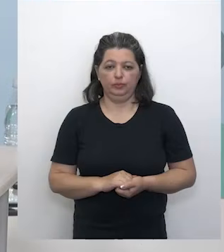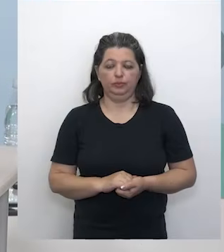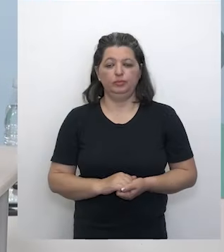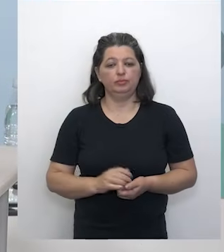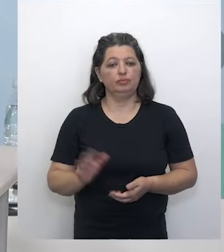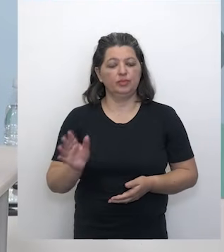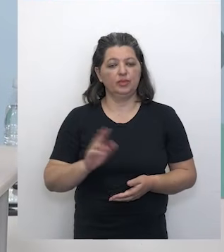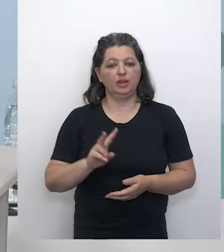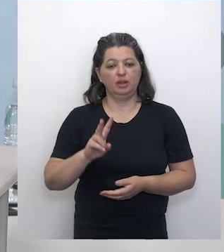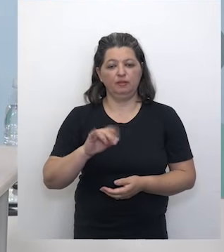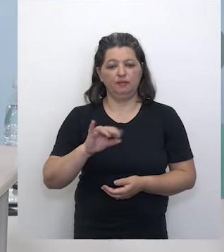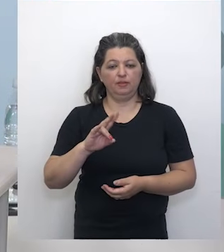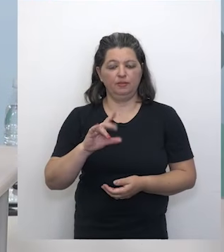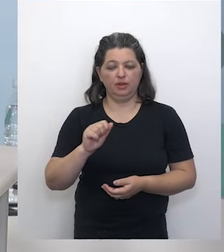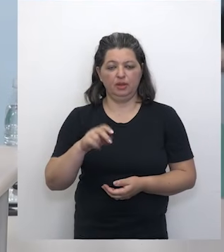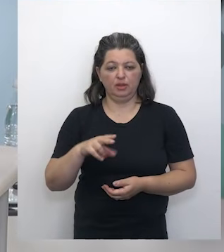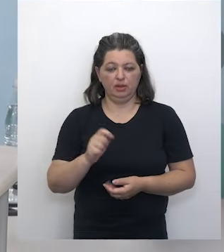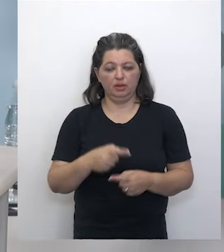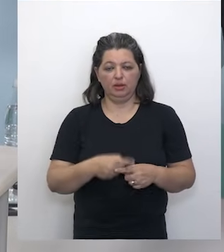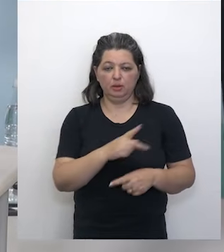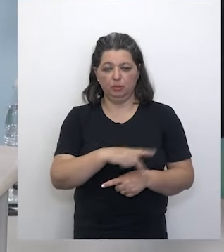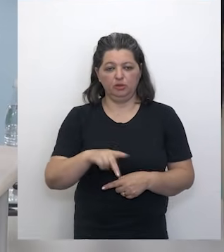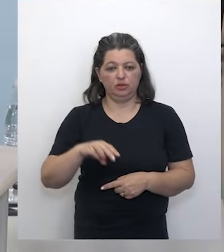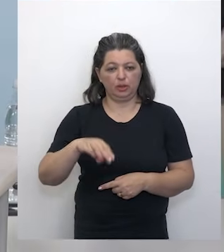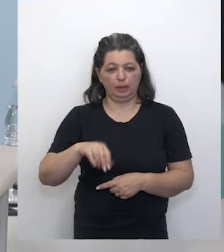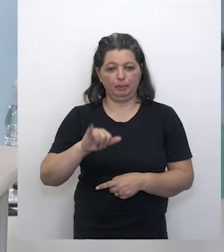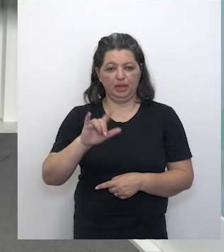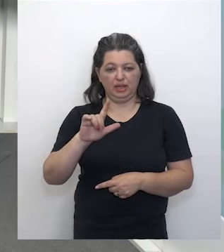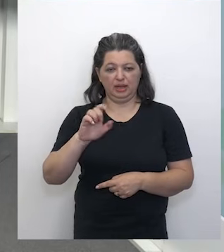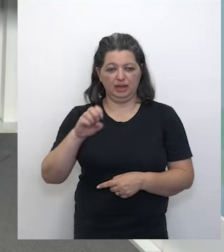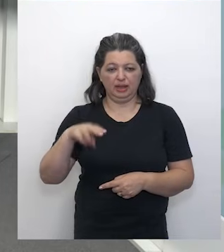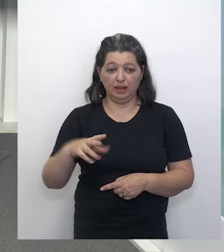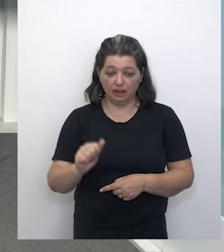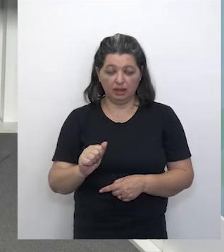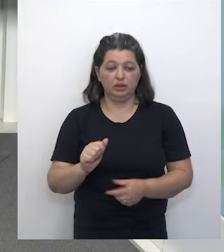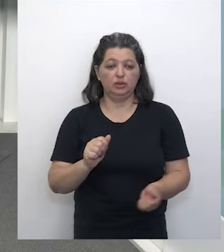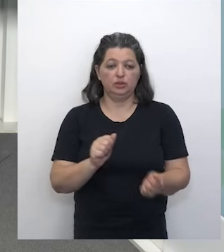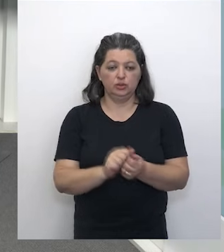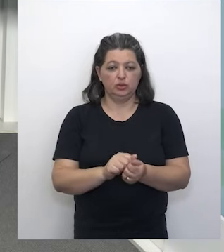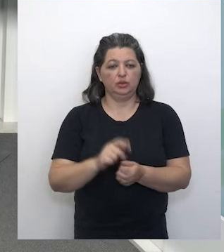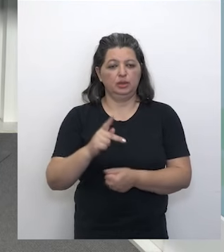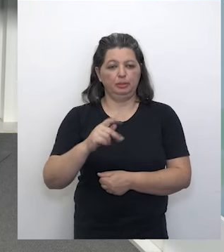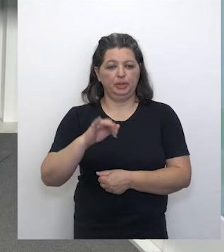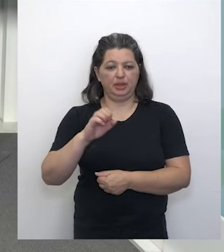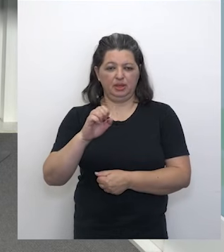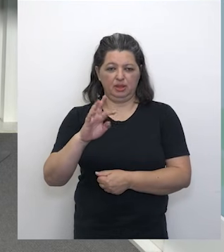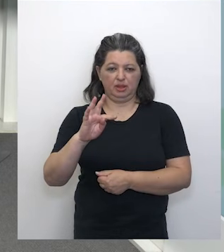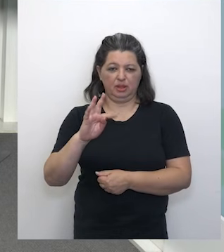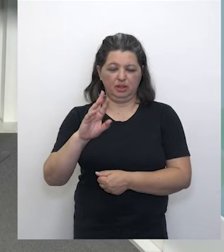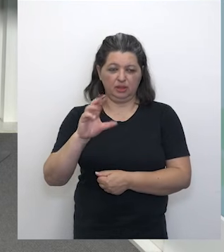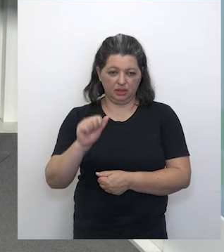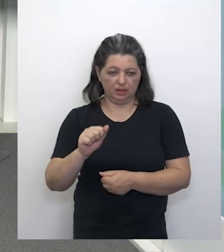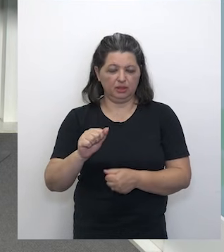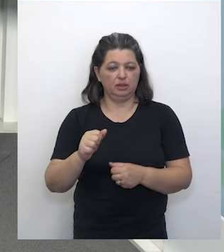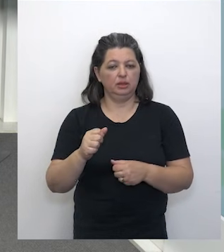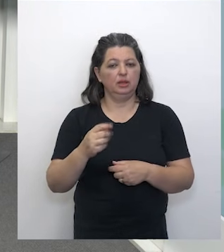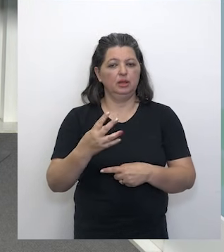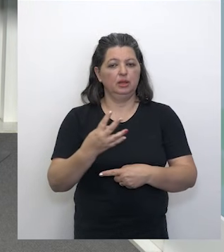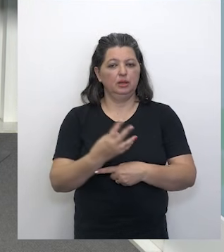Ó, Vivi, para encerrar com chave de ouro, a professora Milena tá lá com a Pietra, 4/3. Elas são lá do nono A da